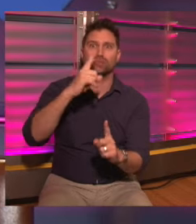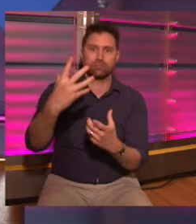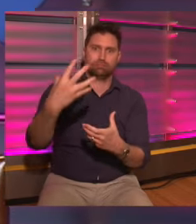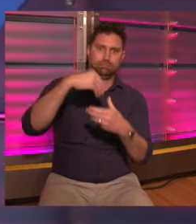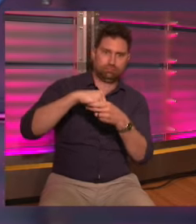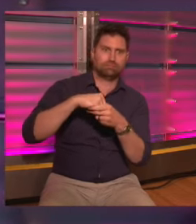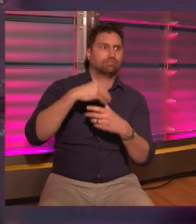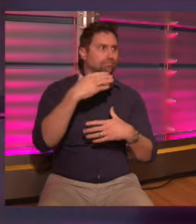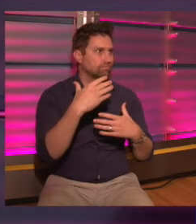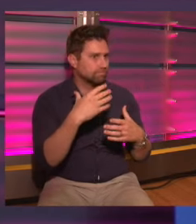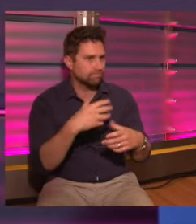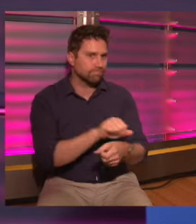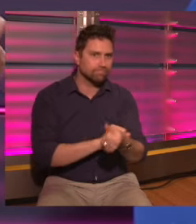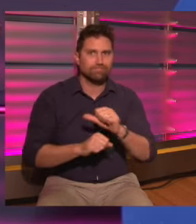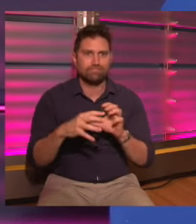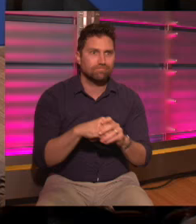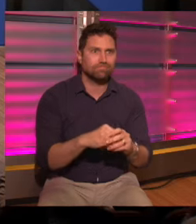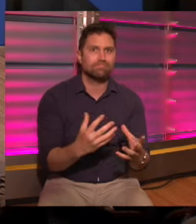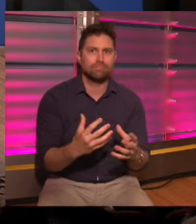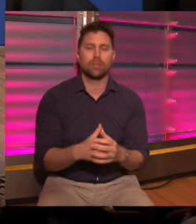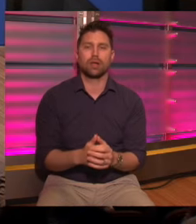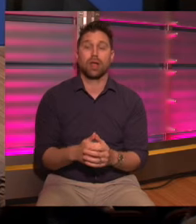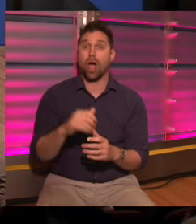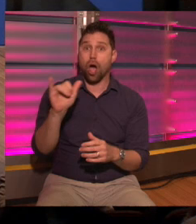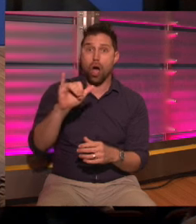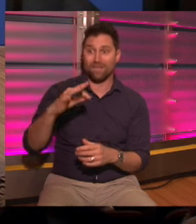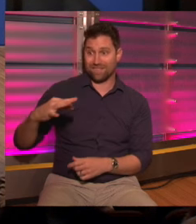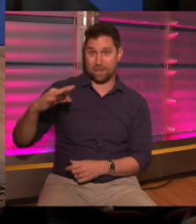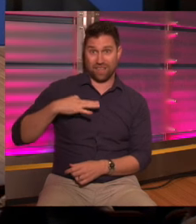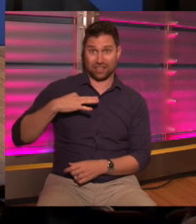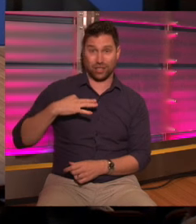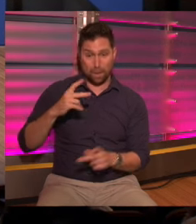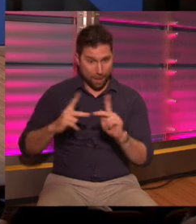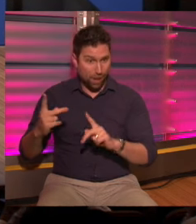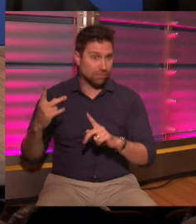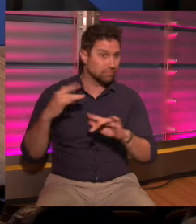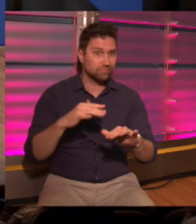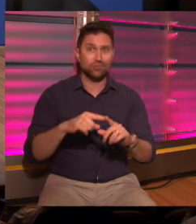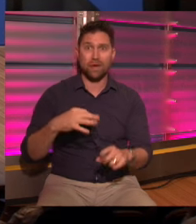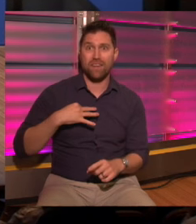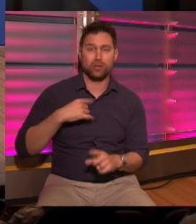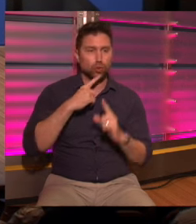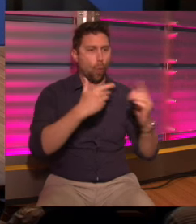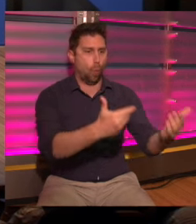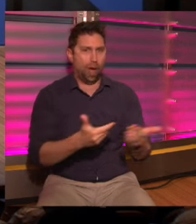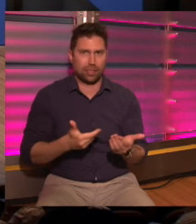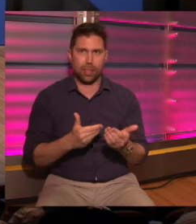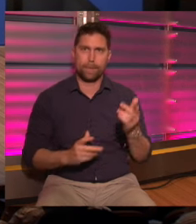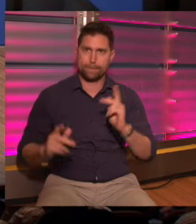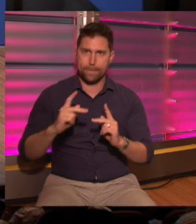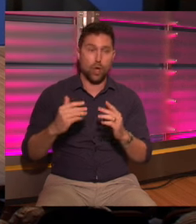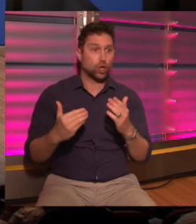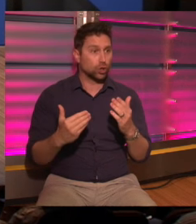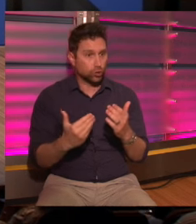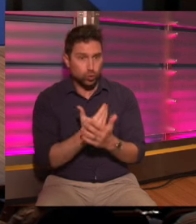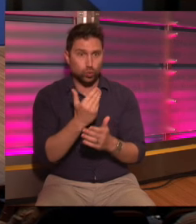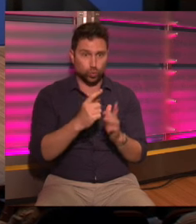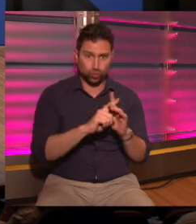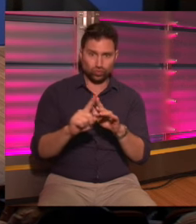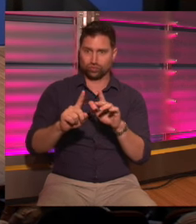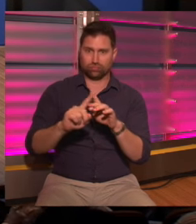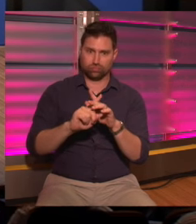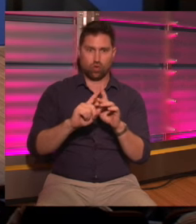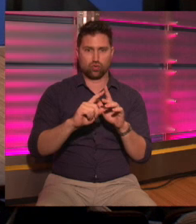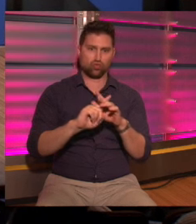and involved. And second, on the volunteering, people are coming and volunteering to welcome people, new resettled refugees here in our